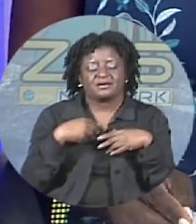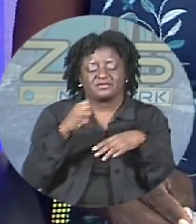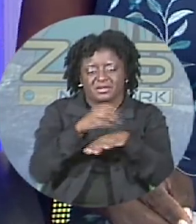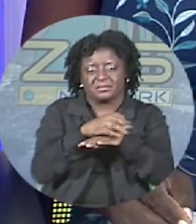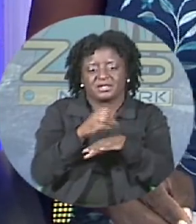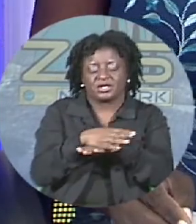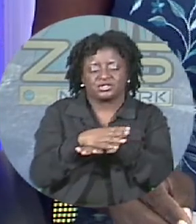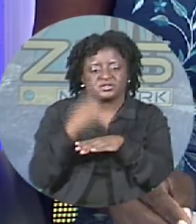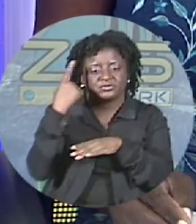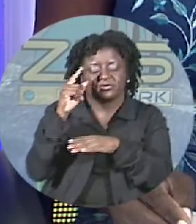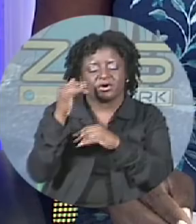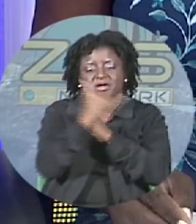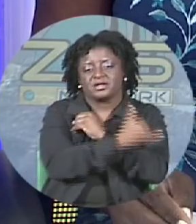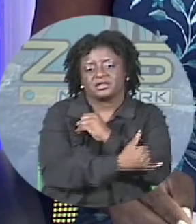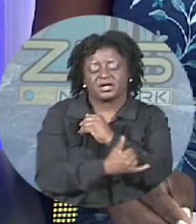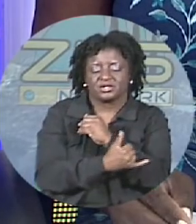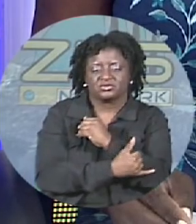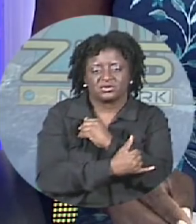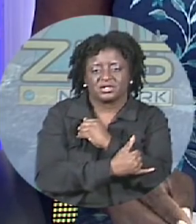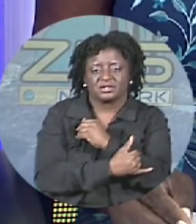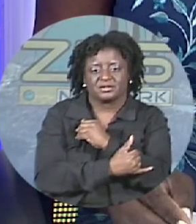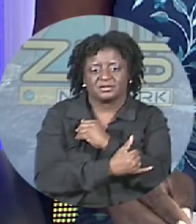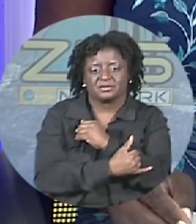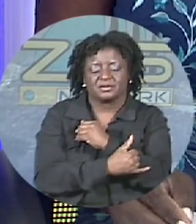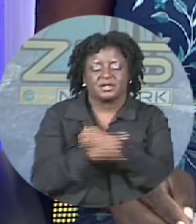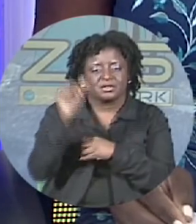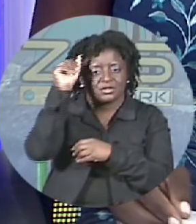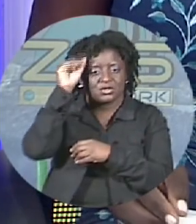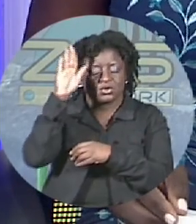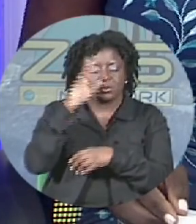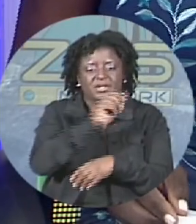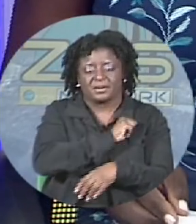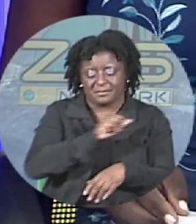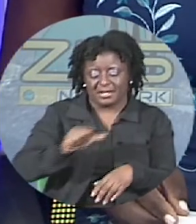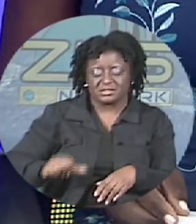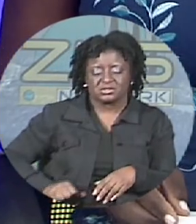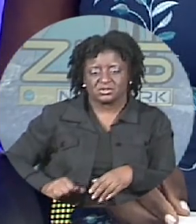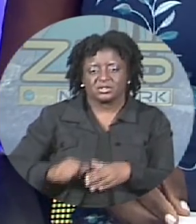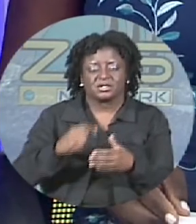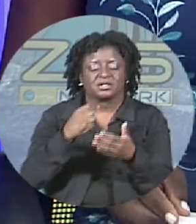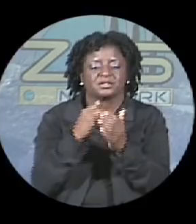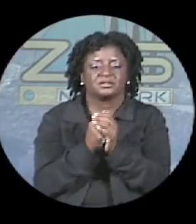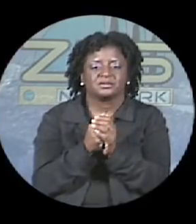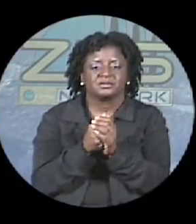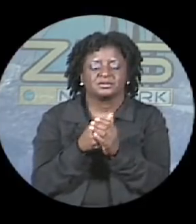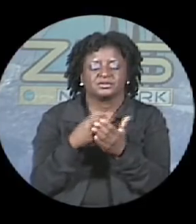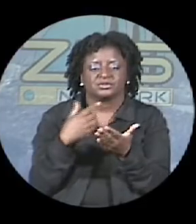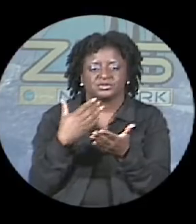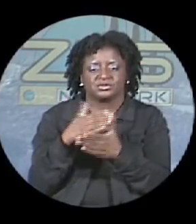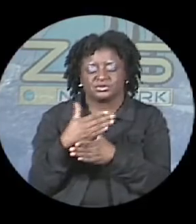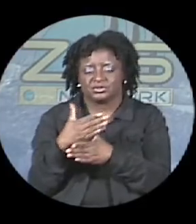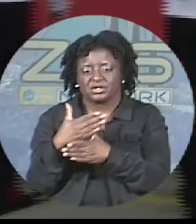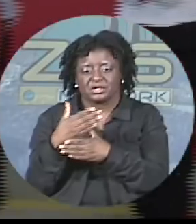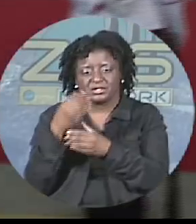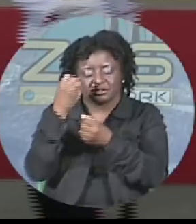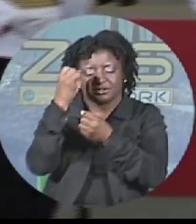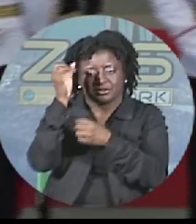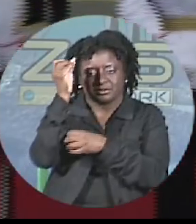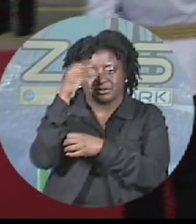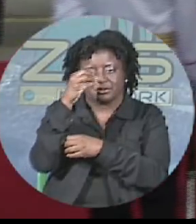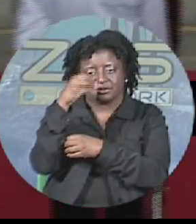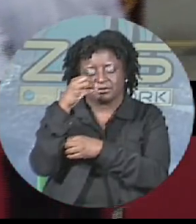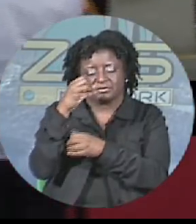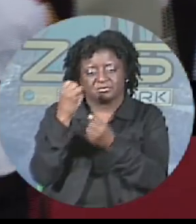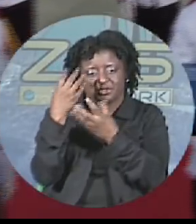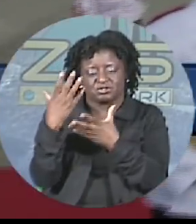down with the Cuban ambassador, who gave some insight on this matter. The move by U.S. President Donald Trump to